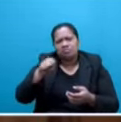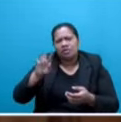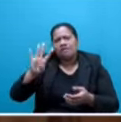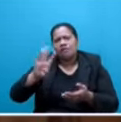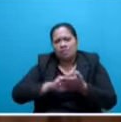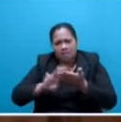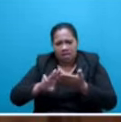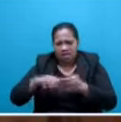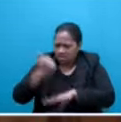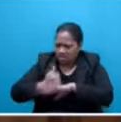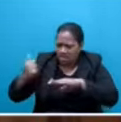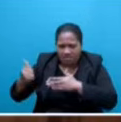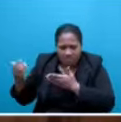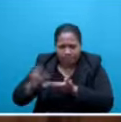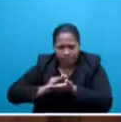government.